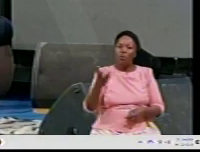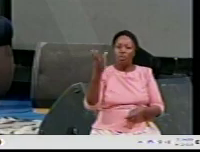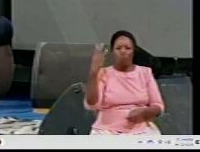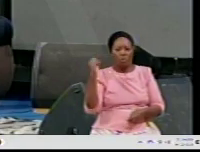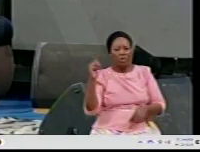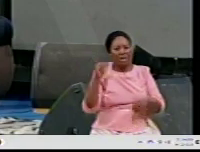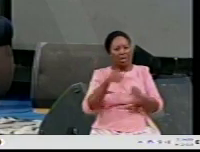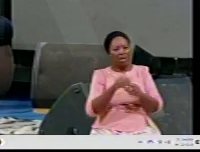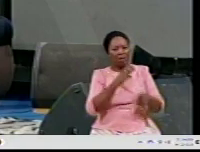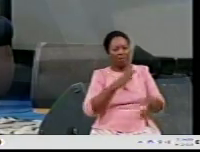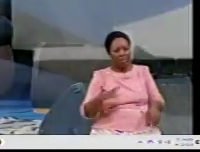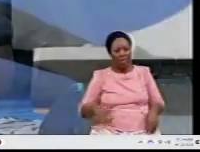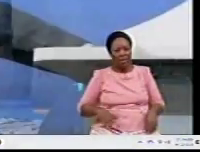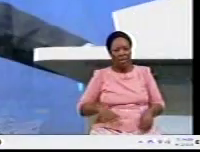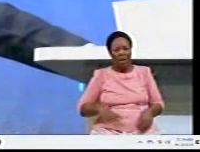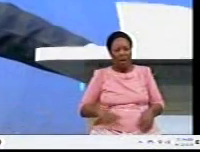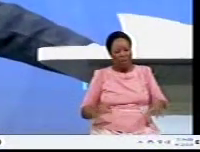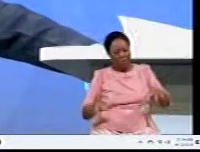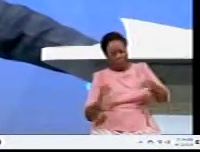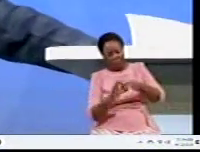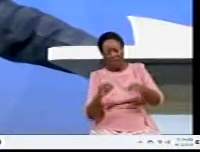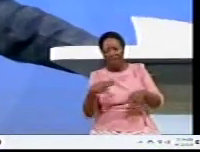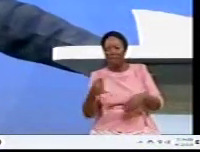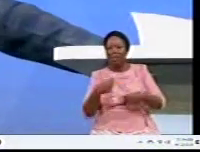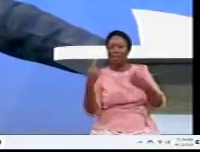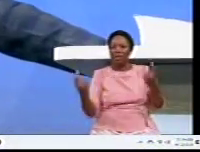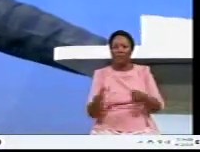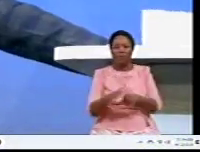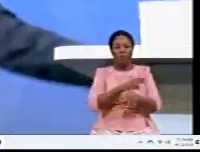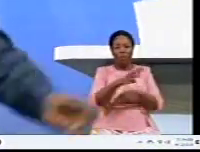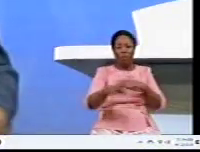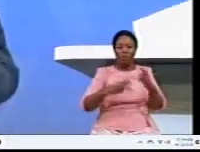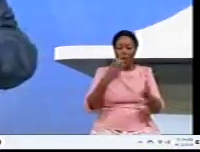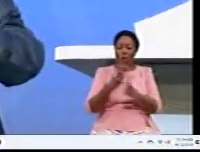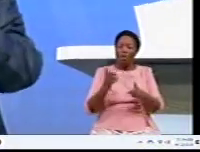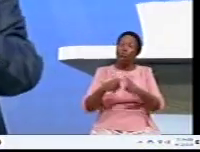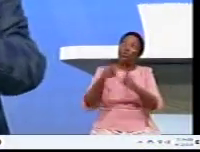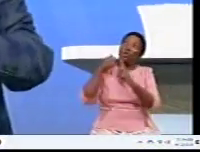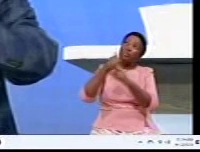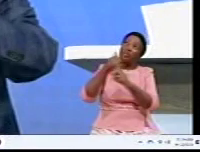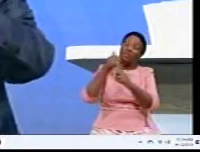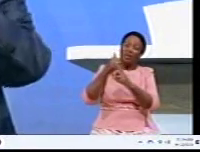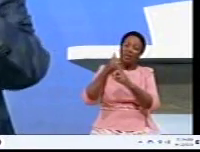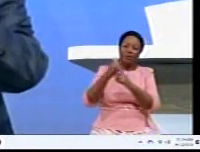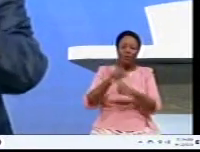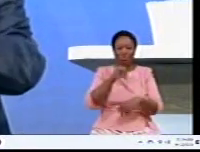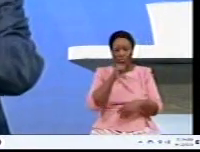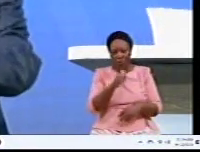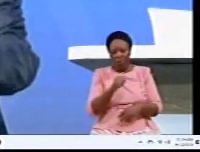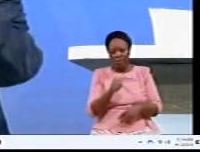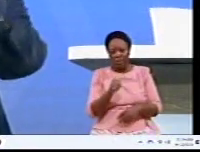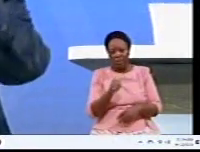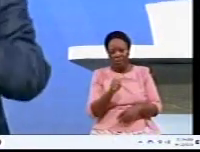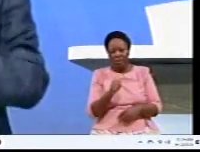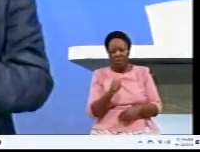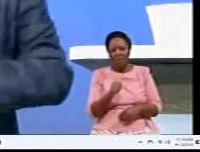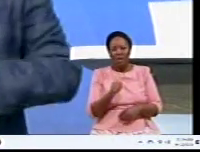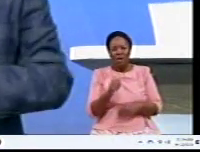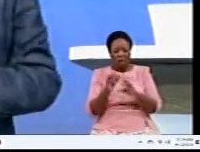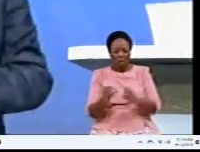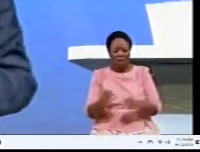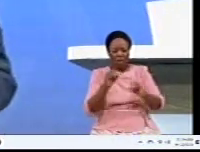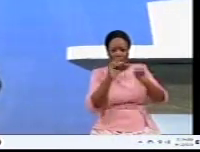Christ, reconciling the sinful world unto himself, not